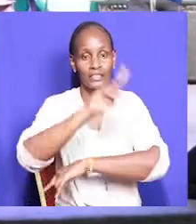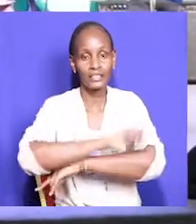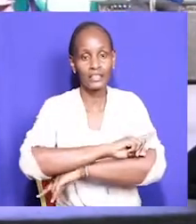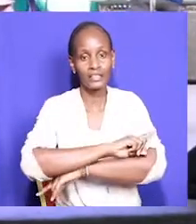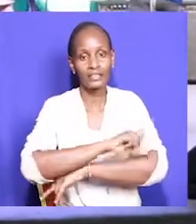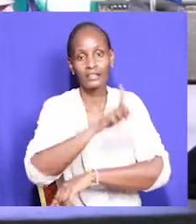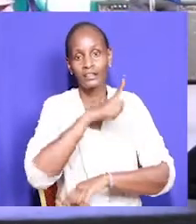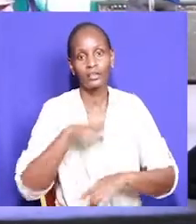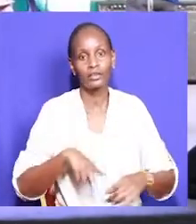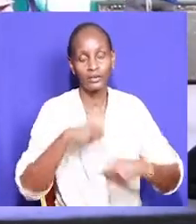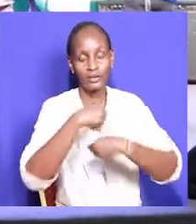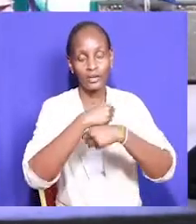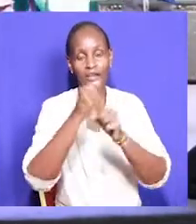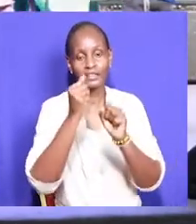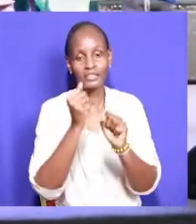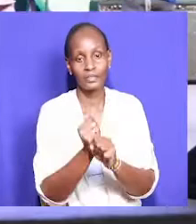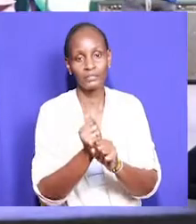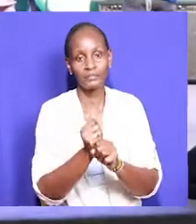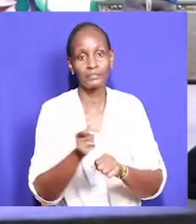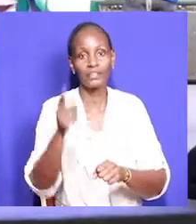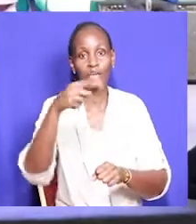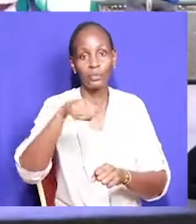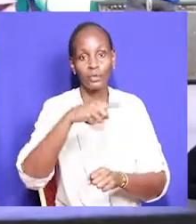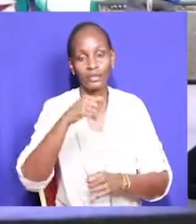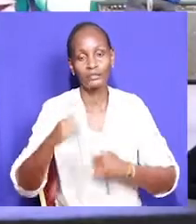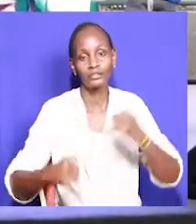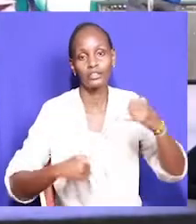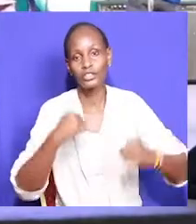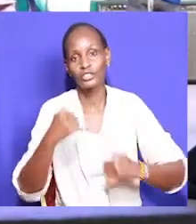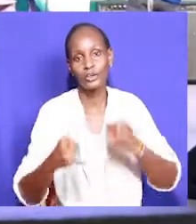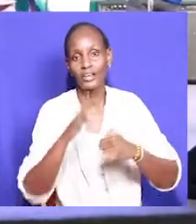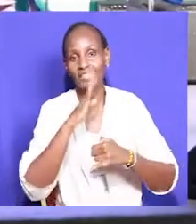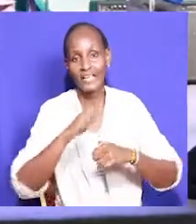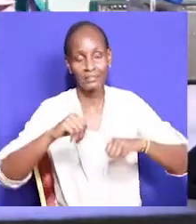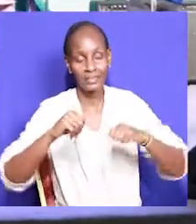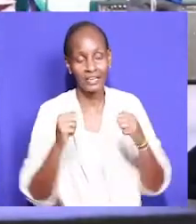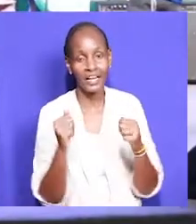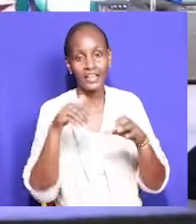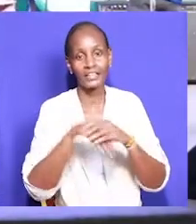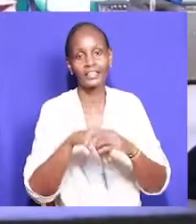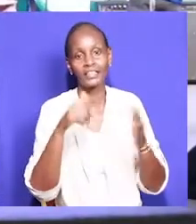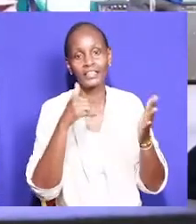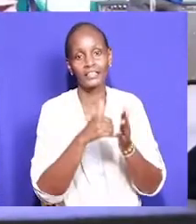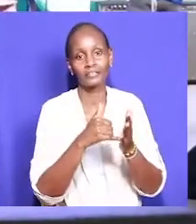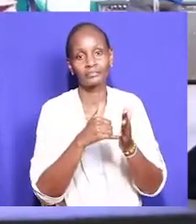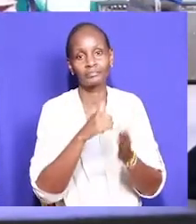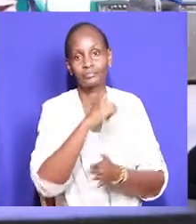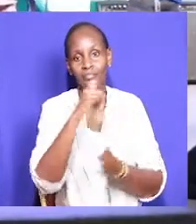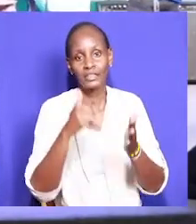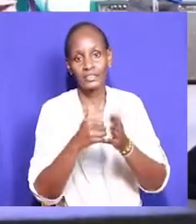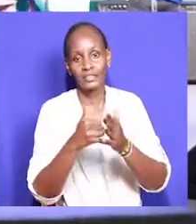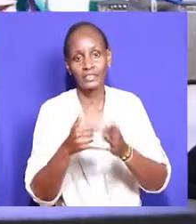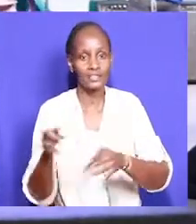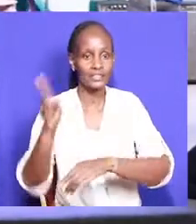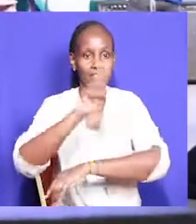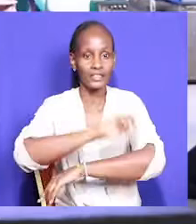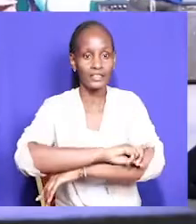is the day that the Lord has made, we will rejoice and be glad in it.